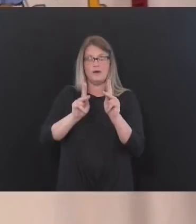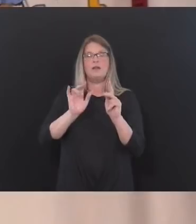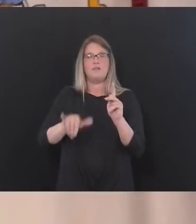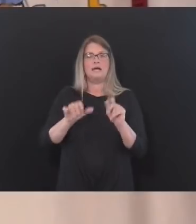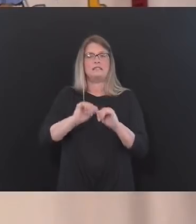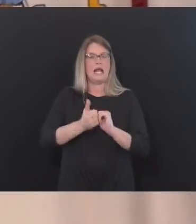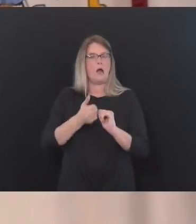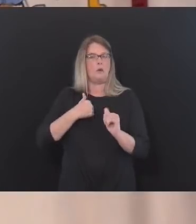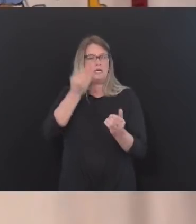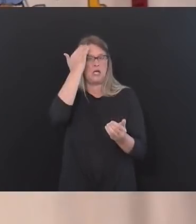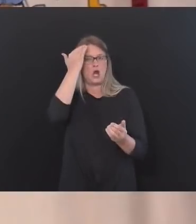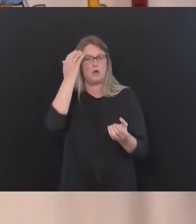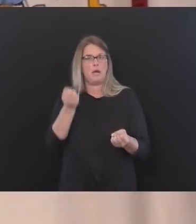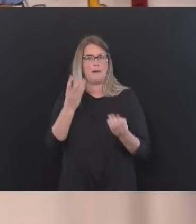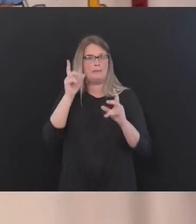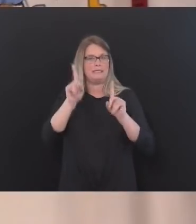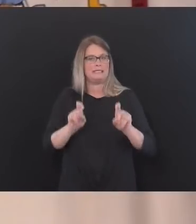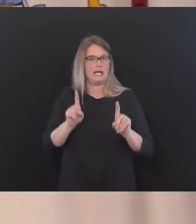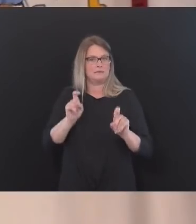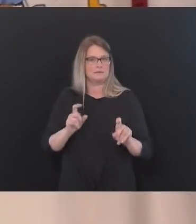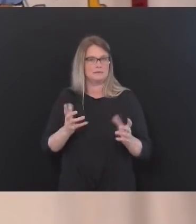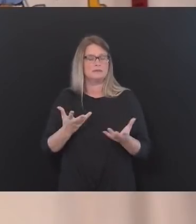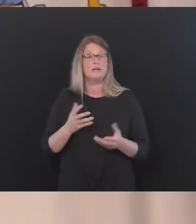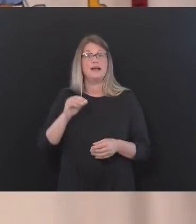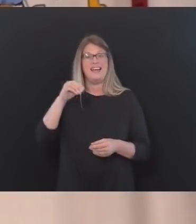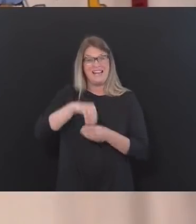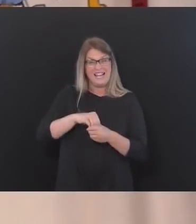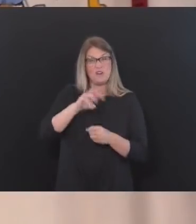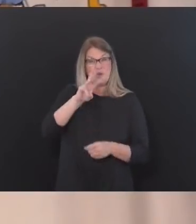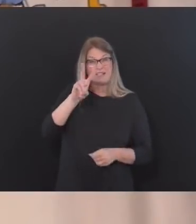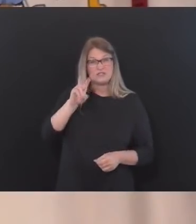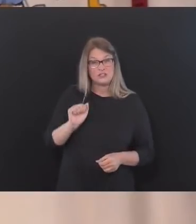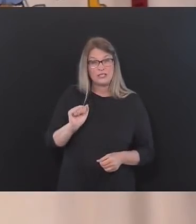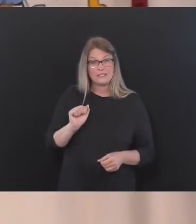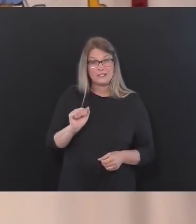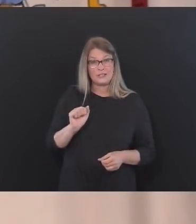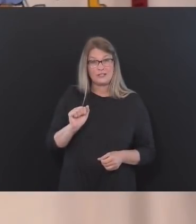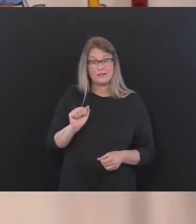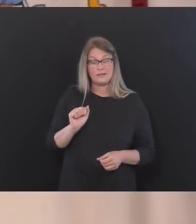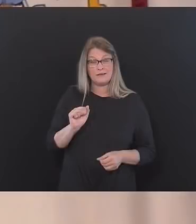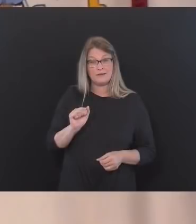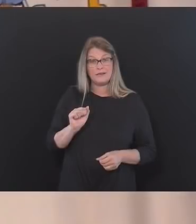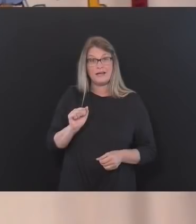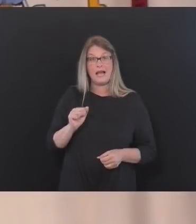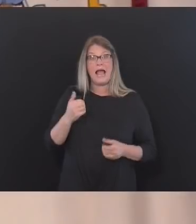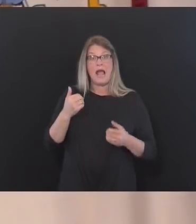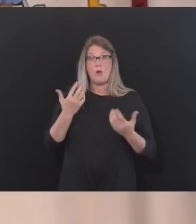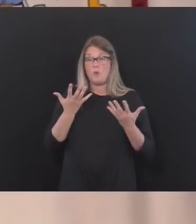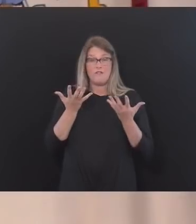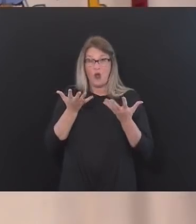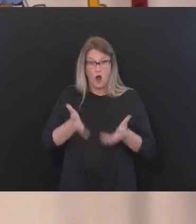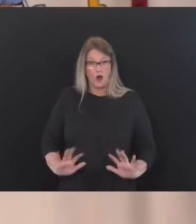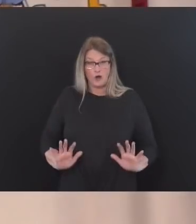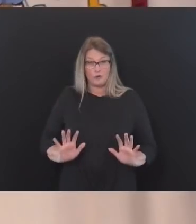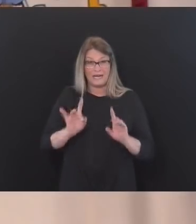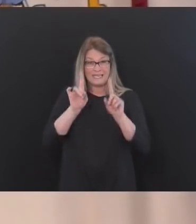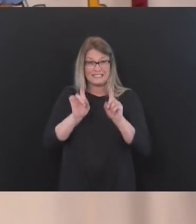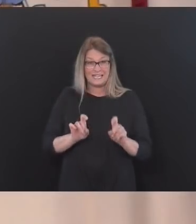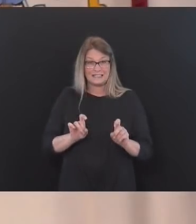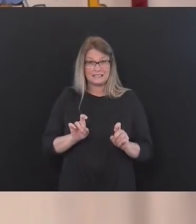But West Virginia, per its population, has tested